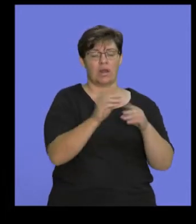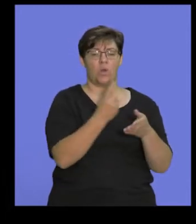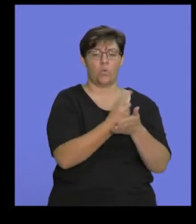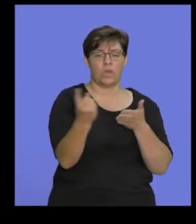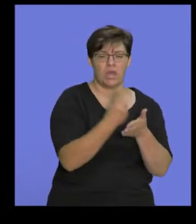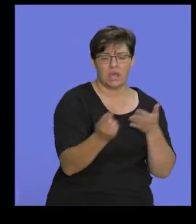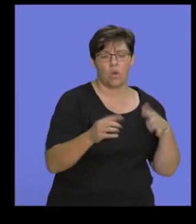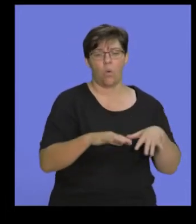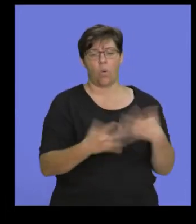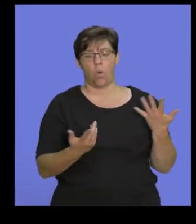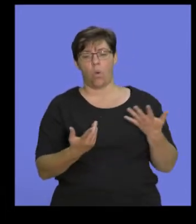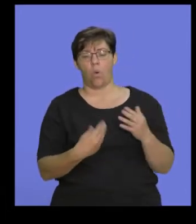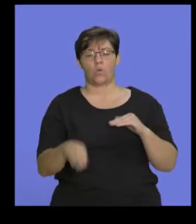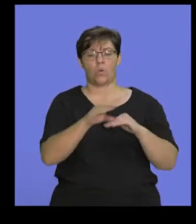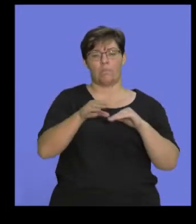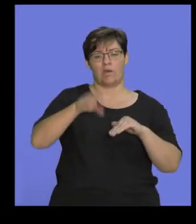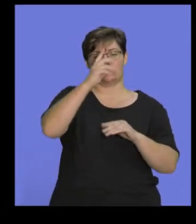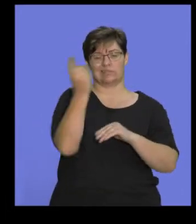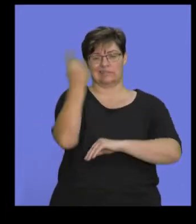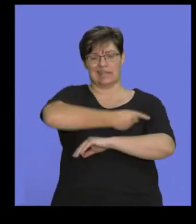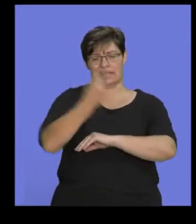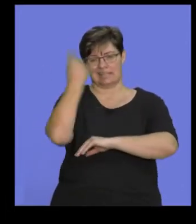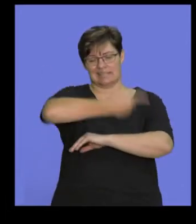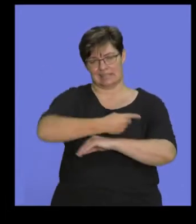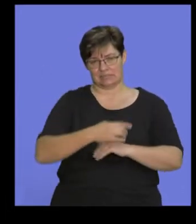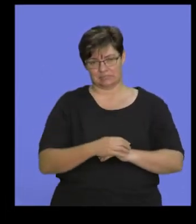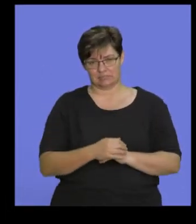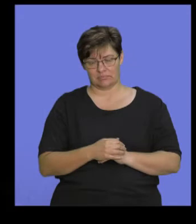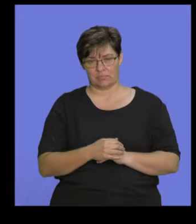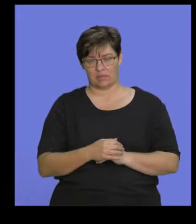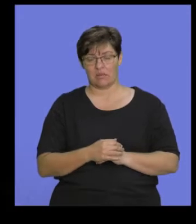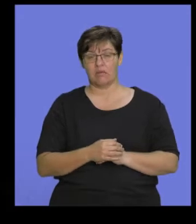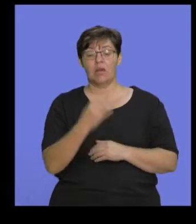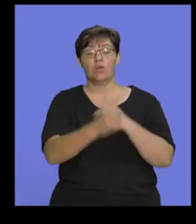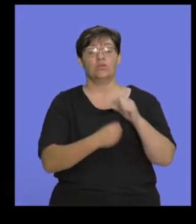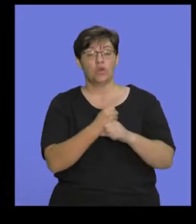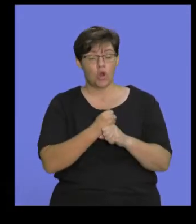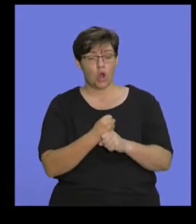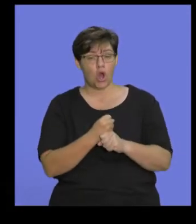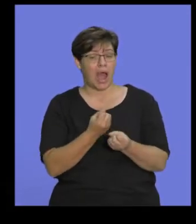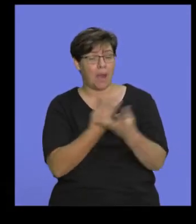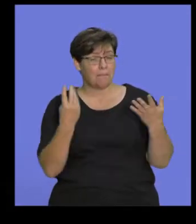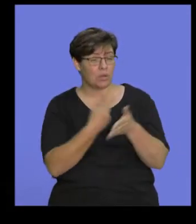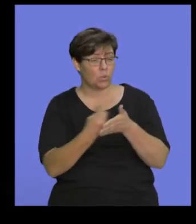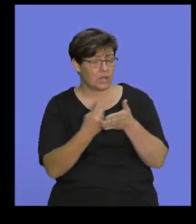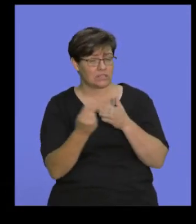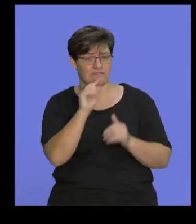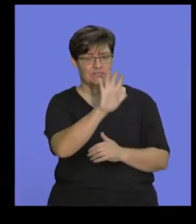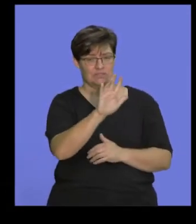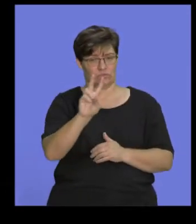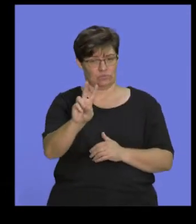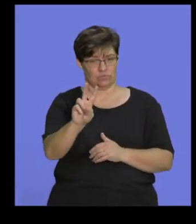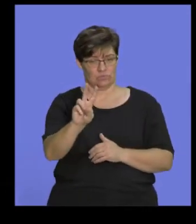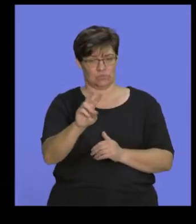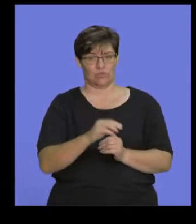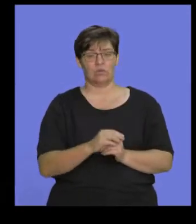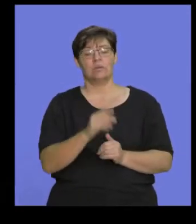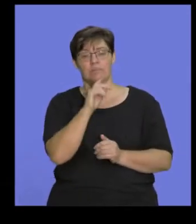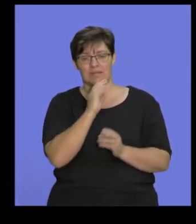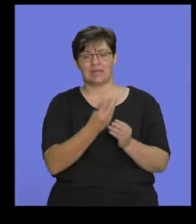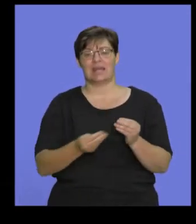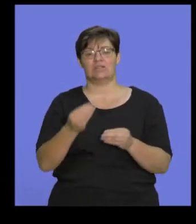compounded weekly and compounded daily. So we know that in a year we have 52 weeks, so meaning